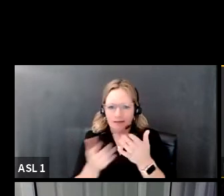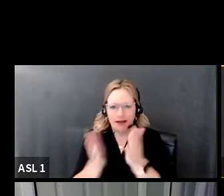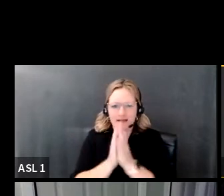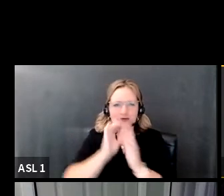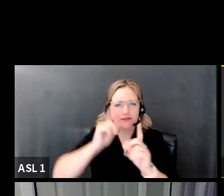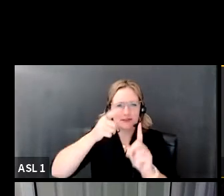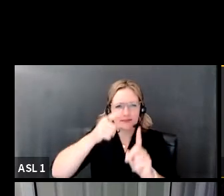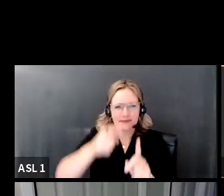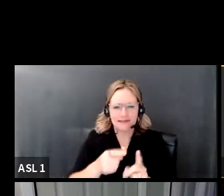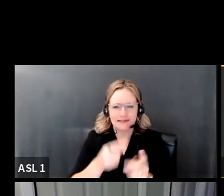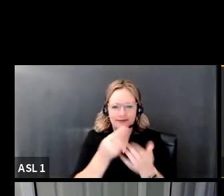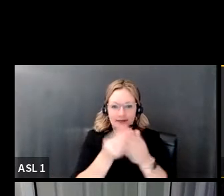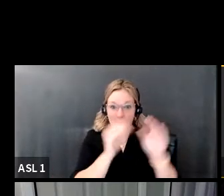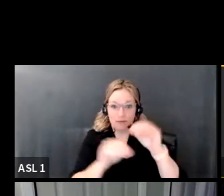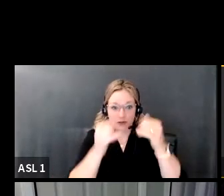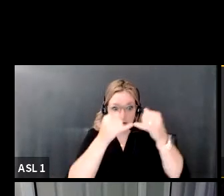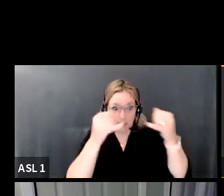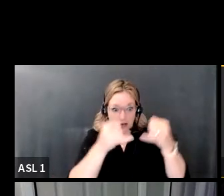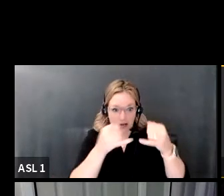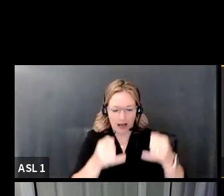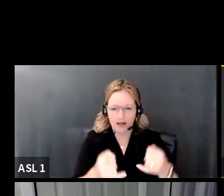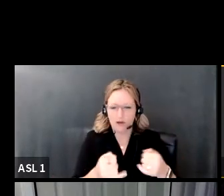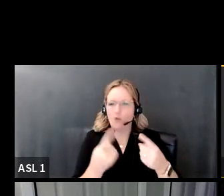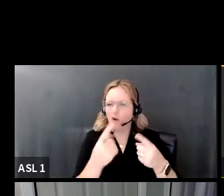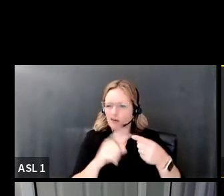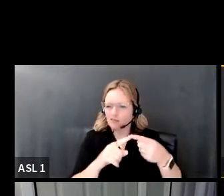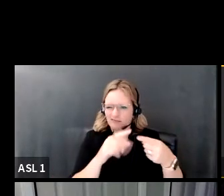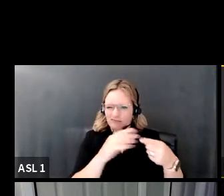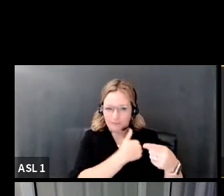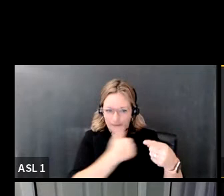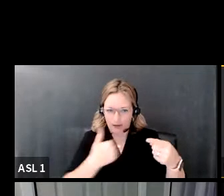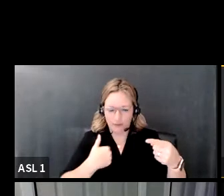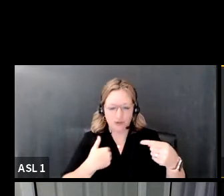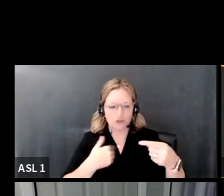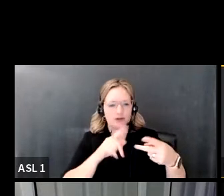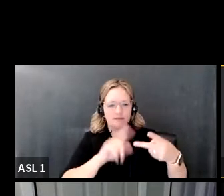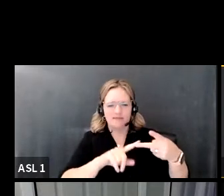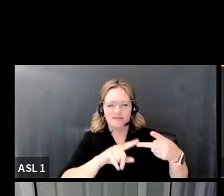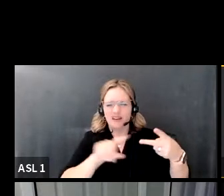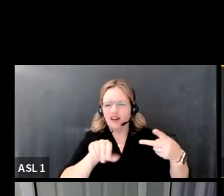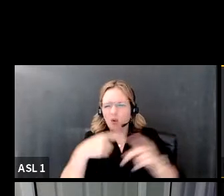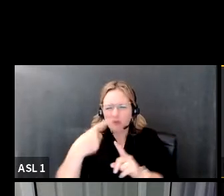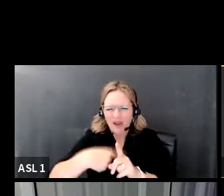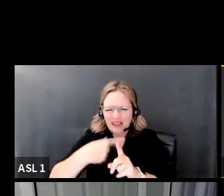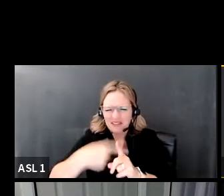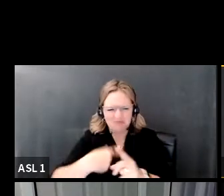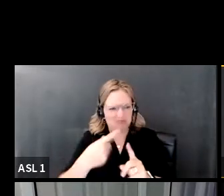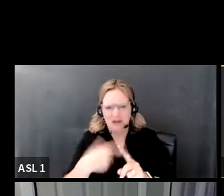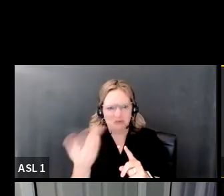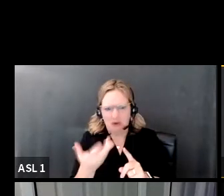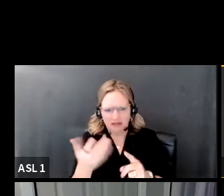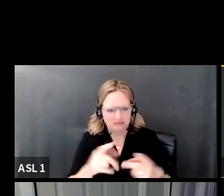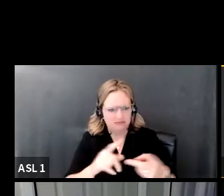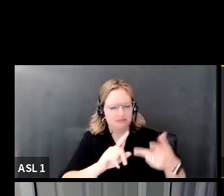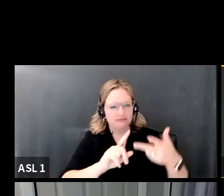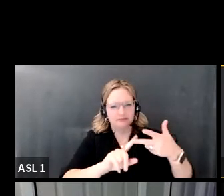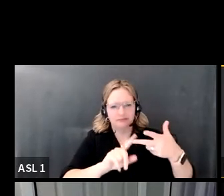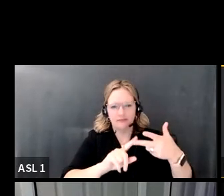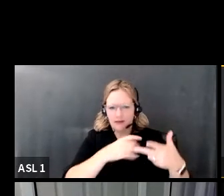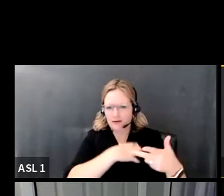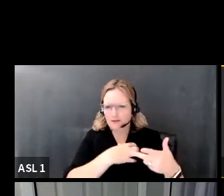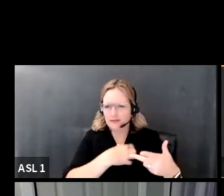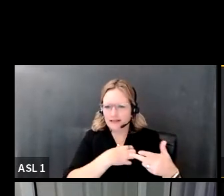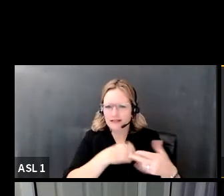including memberships miscellaneous rentals police related